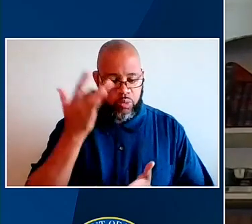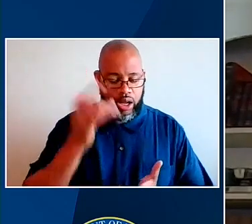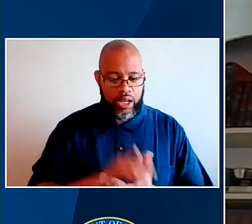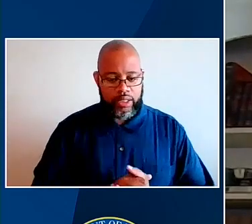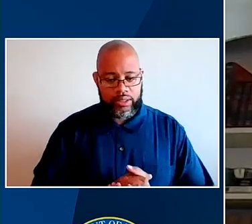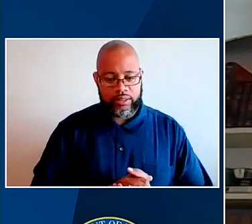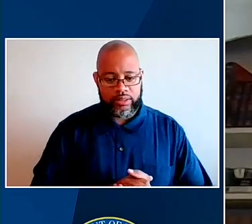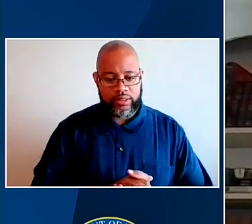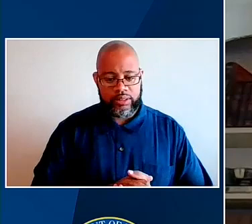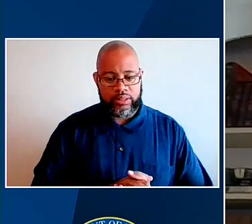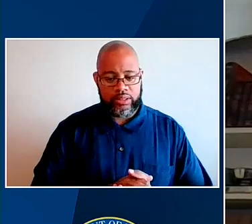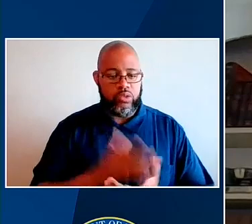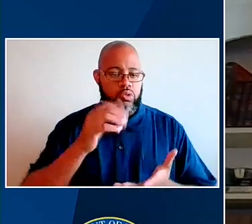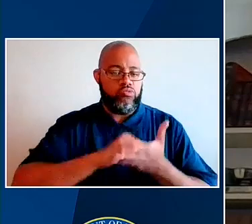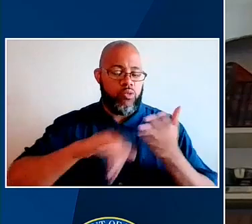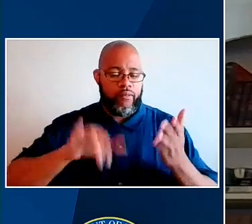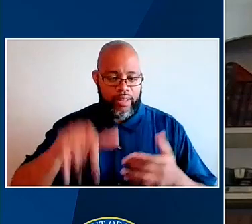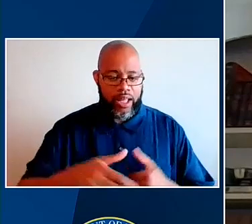that is why that is removed.